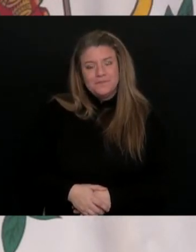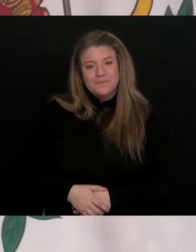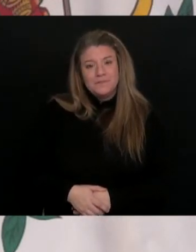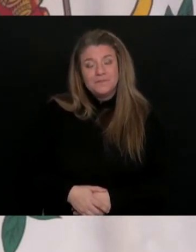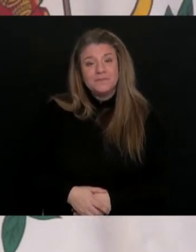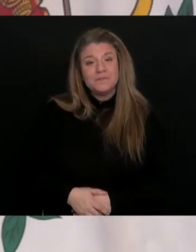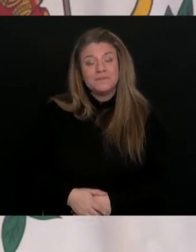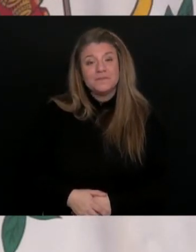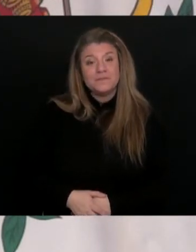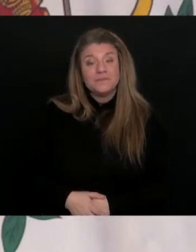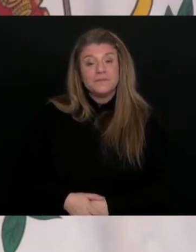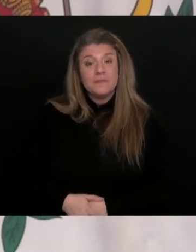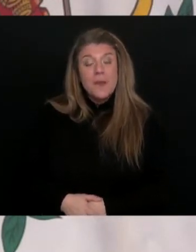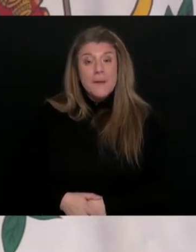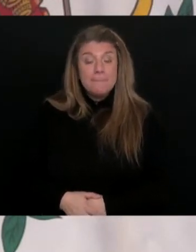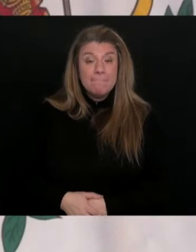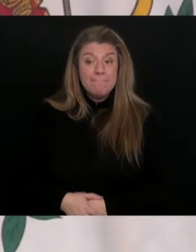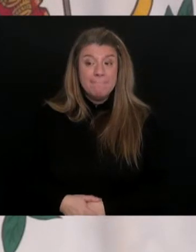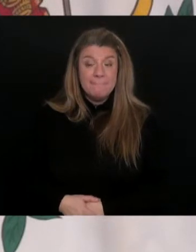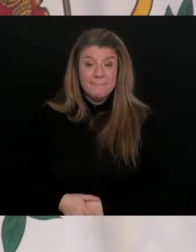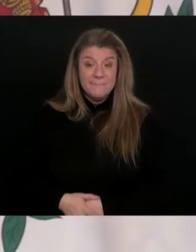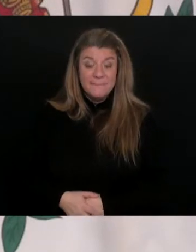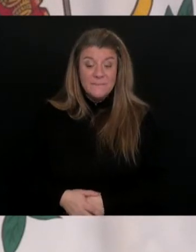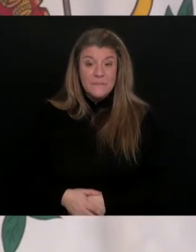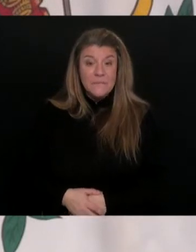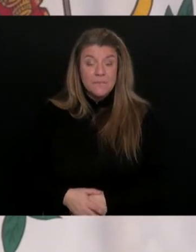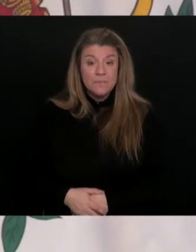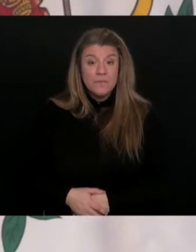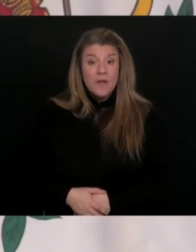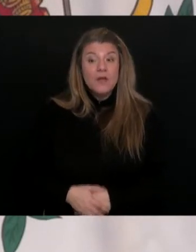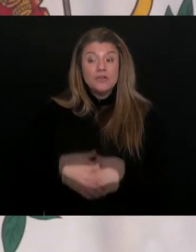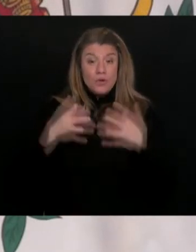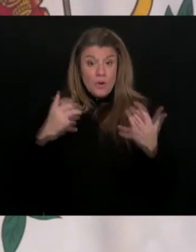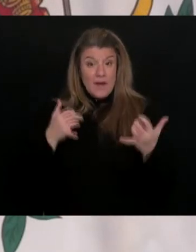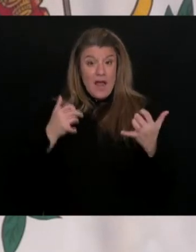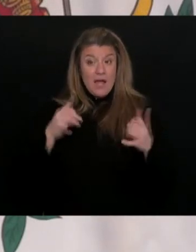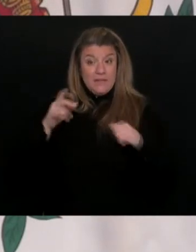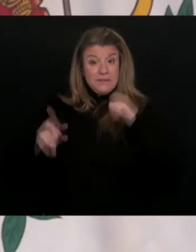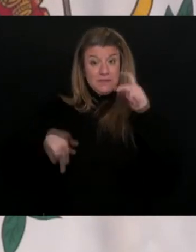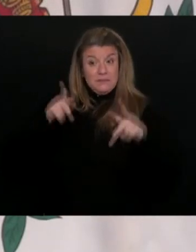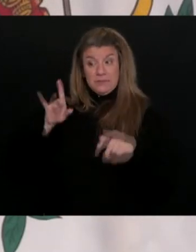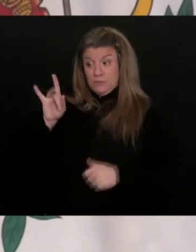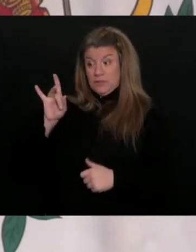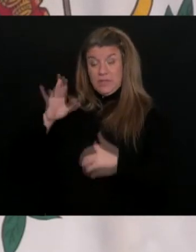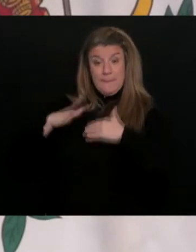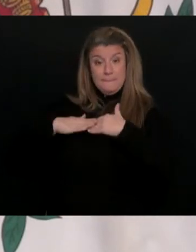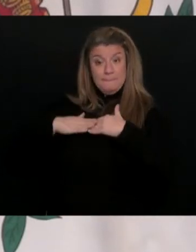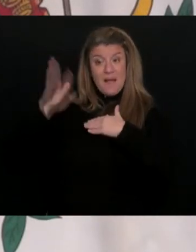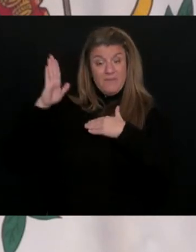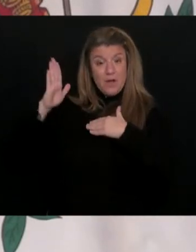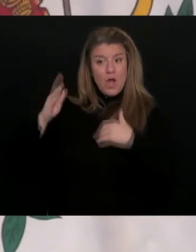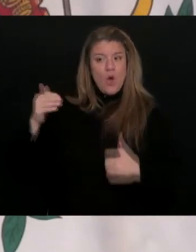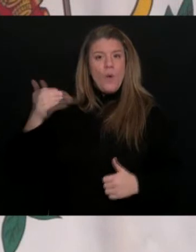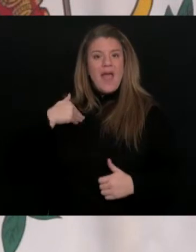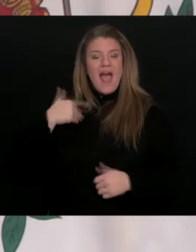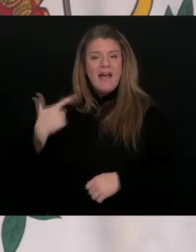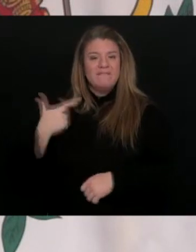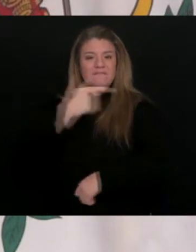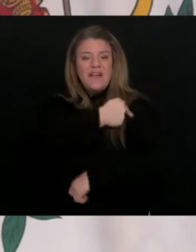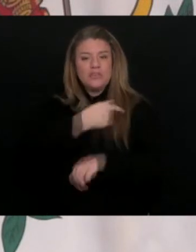From a standpoint of those kids or those people 18 and above in West Virginia, we have a vaccination rate at